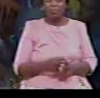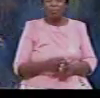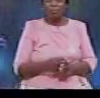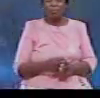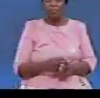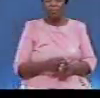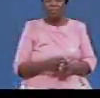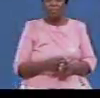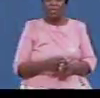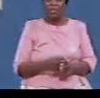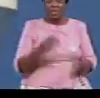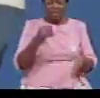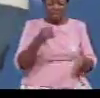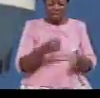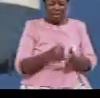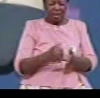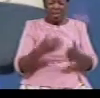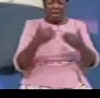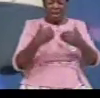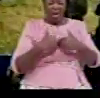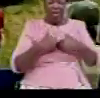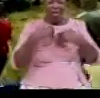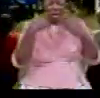It is done.